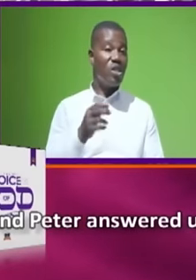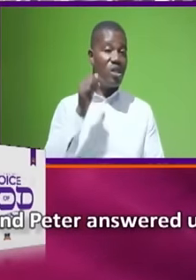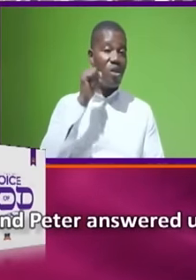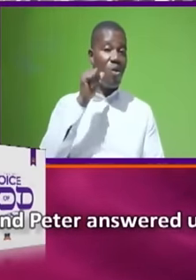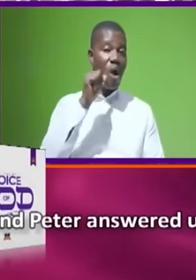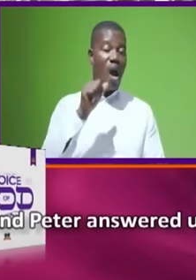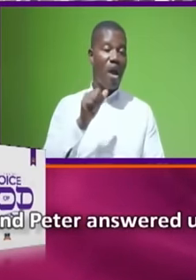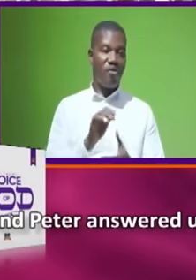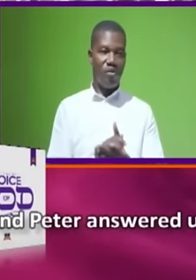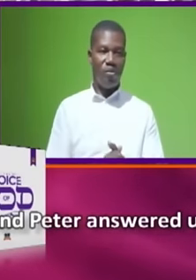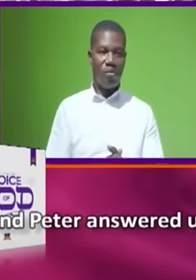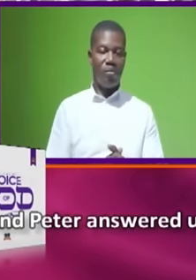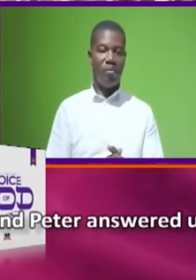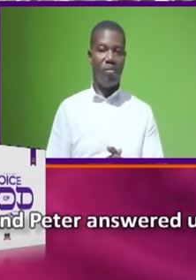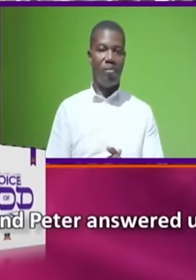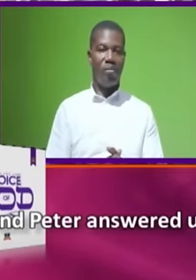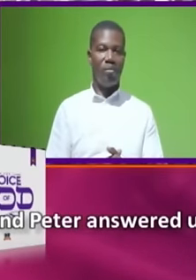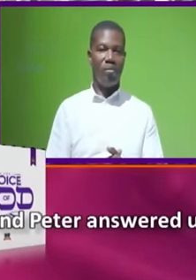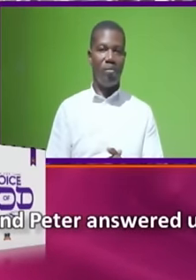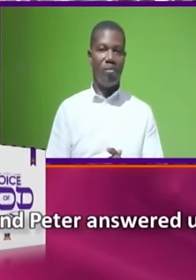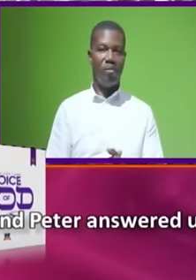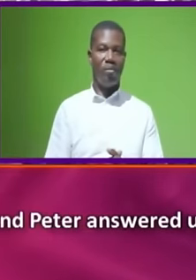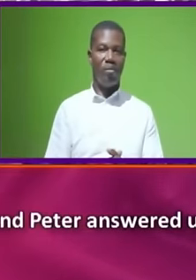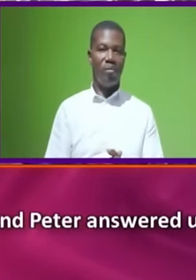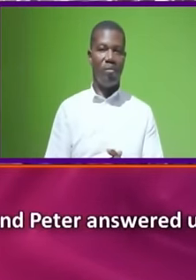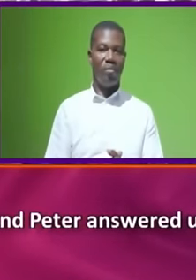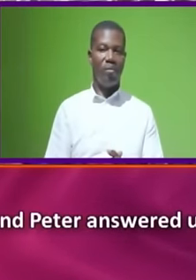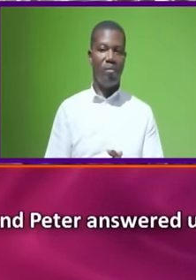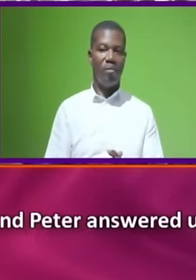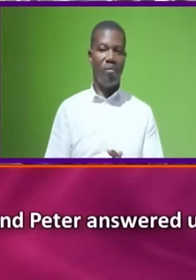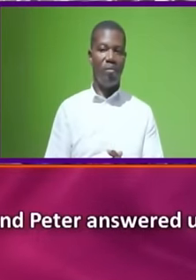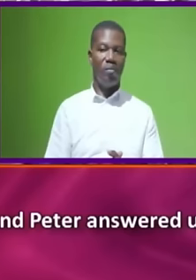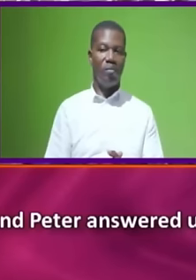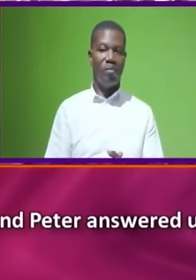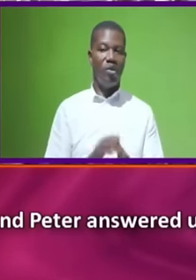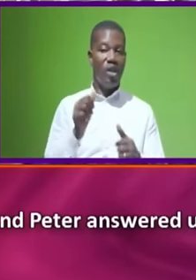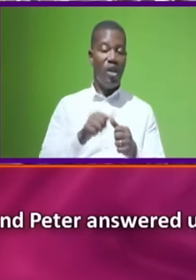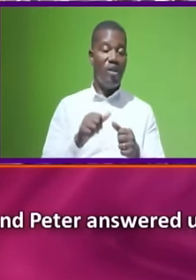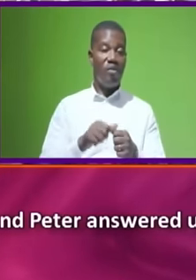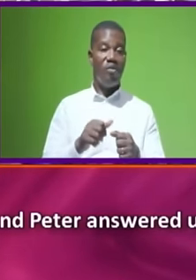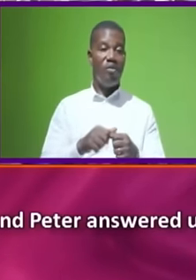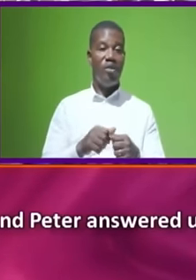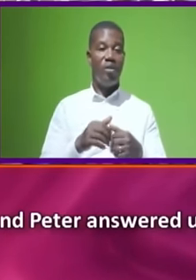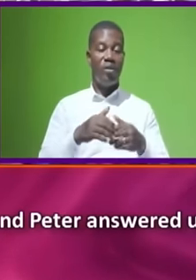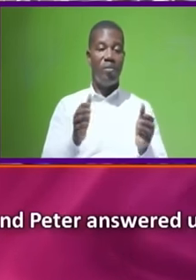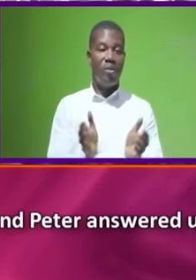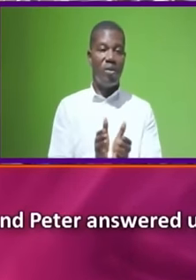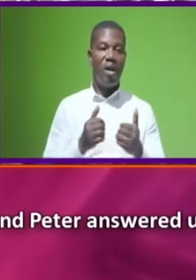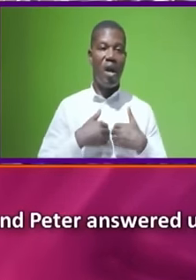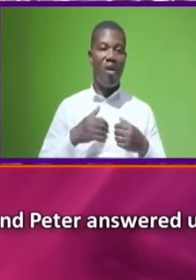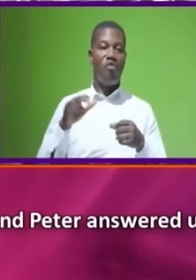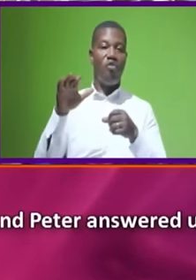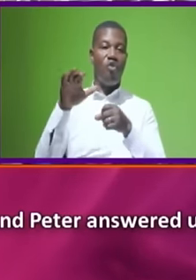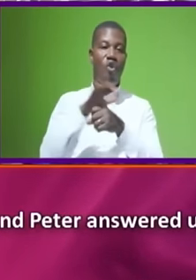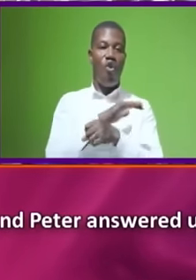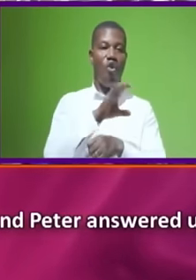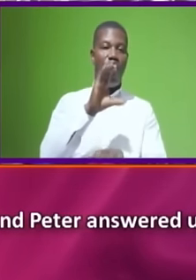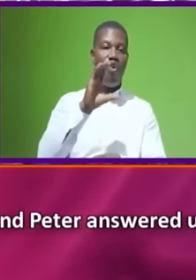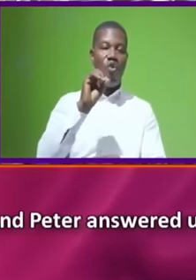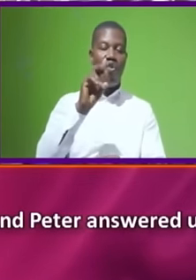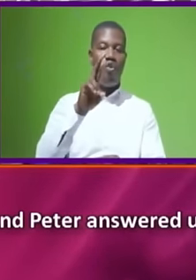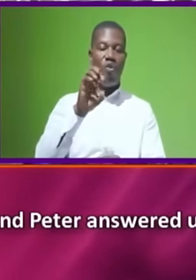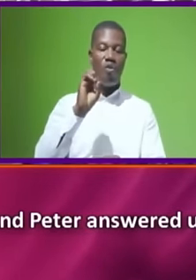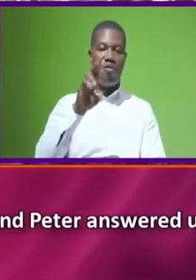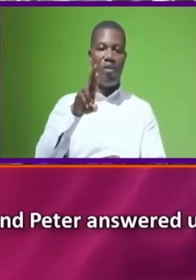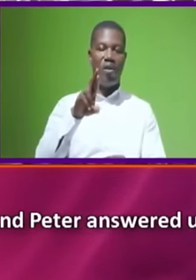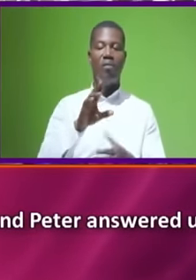Have you seen the woman too? Silver Bianin and Muasro. Yes. every saucepan has